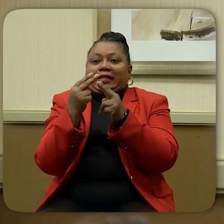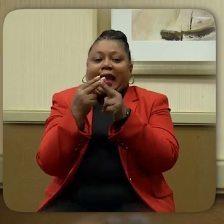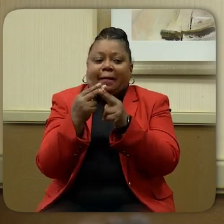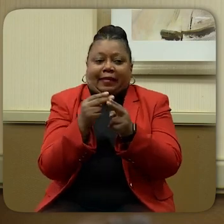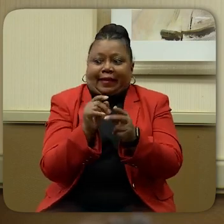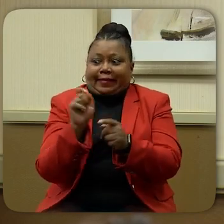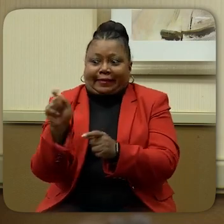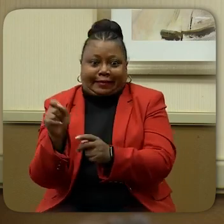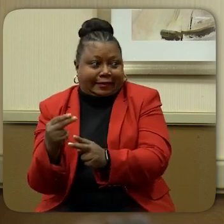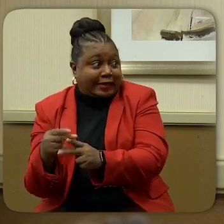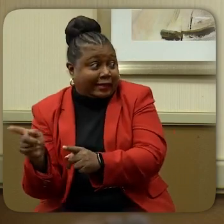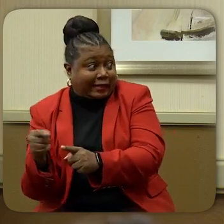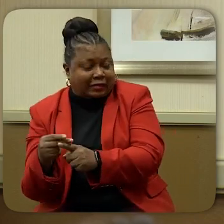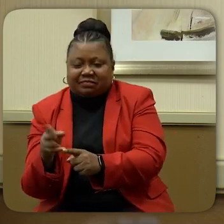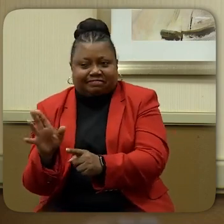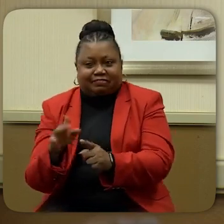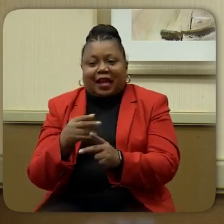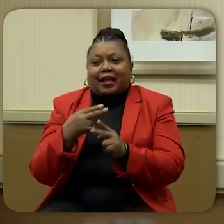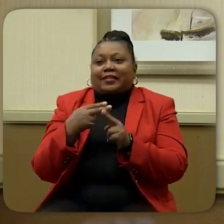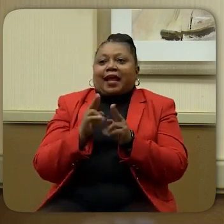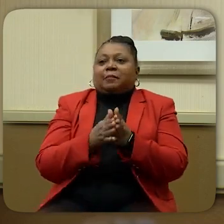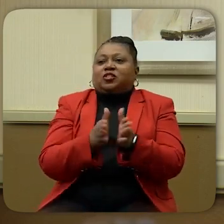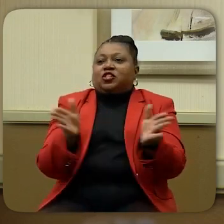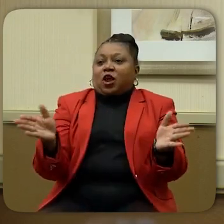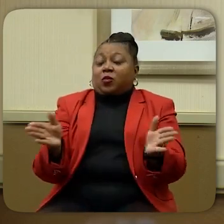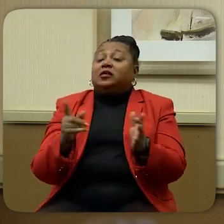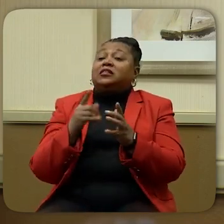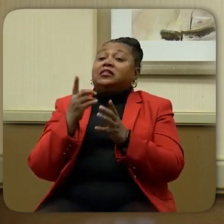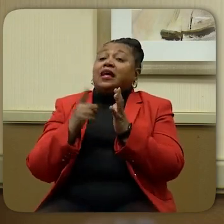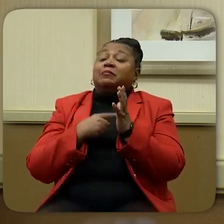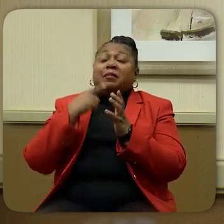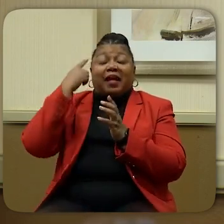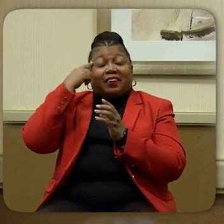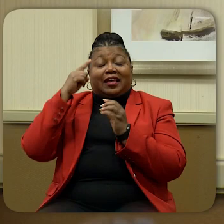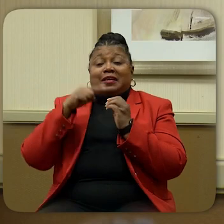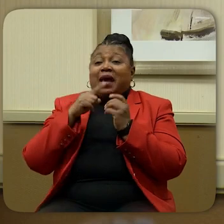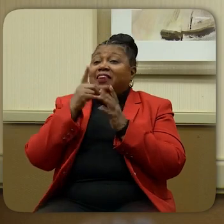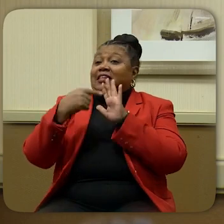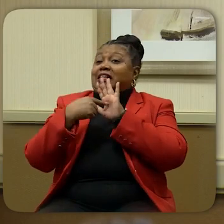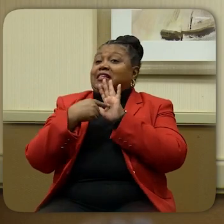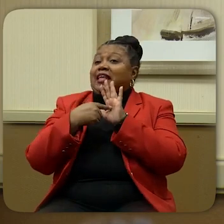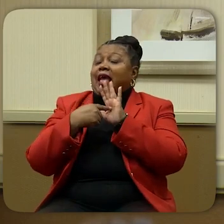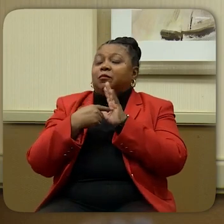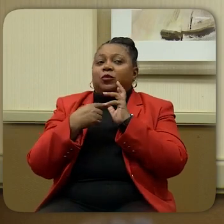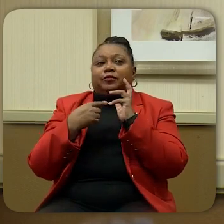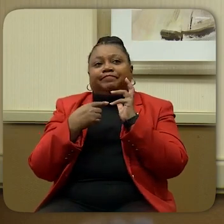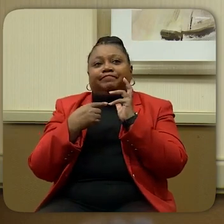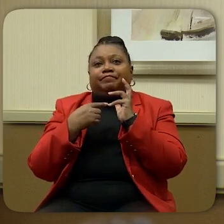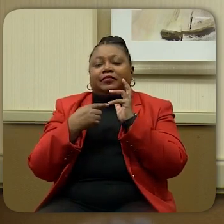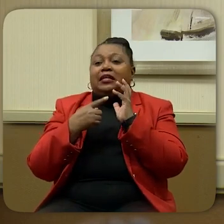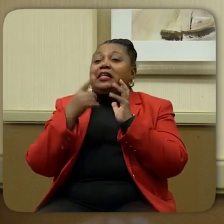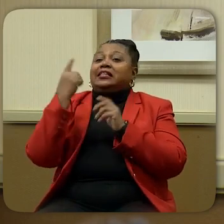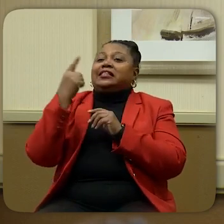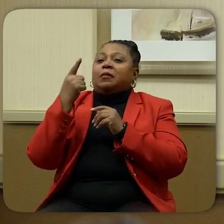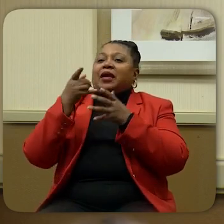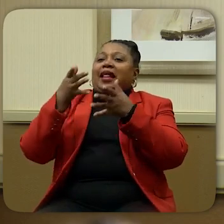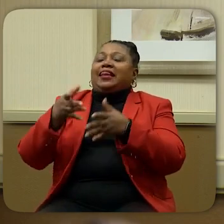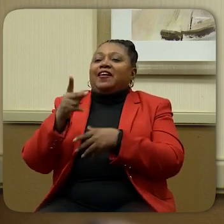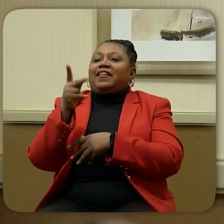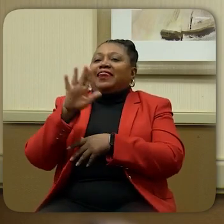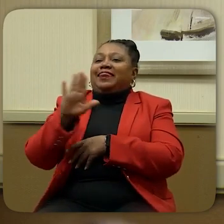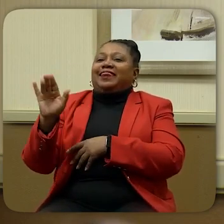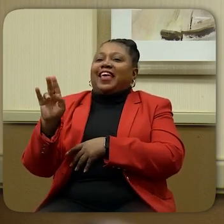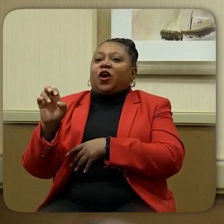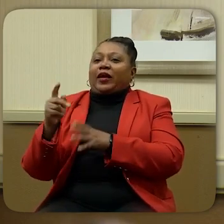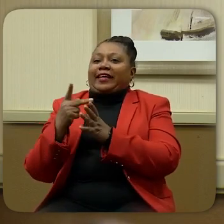naming names kind of thing. I think about this example, somebody left their